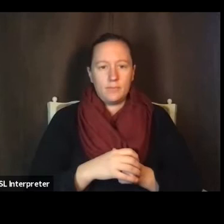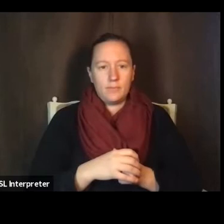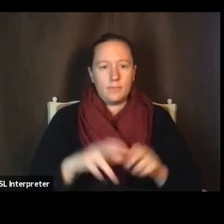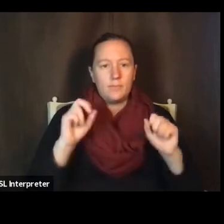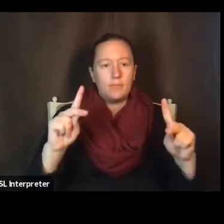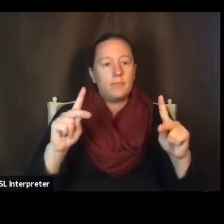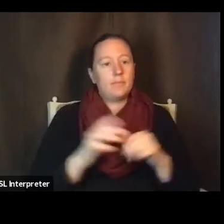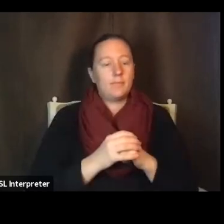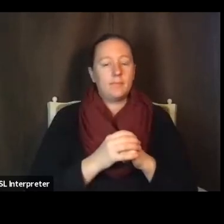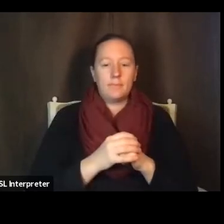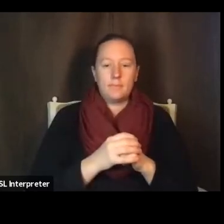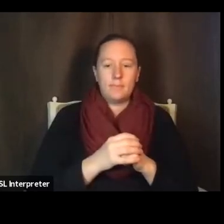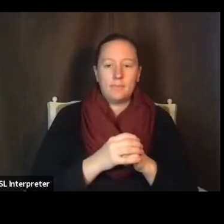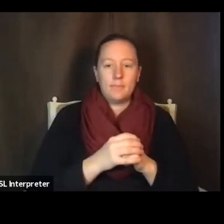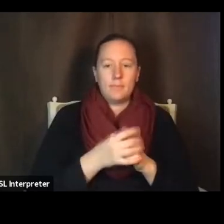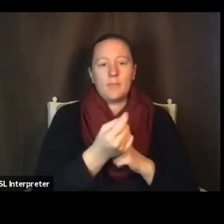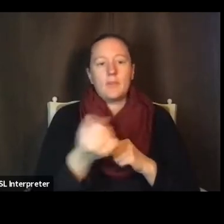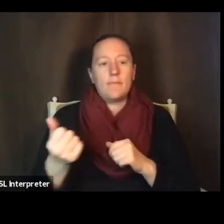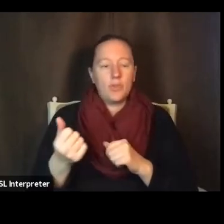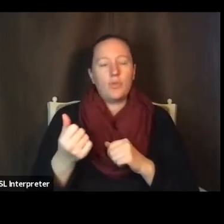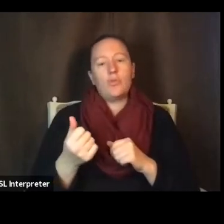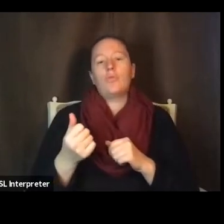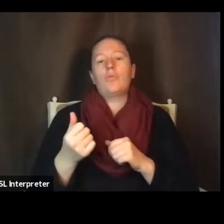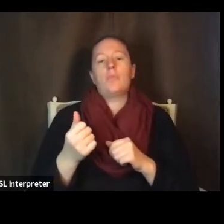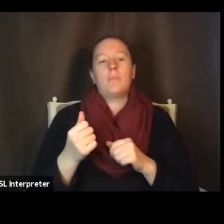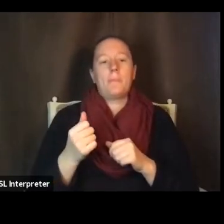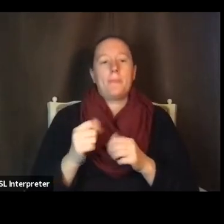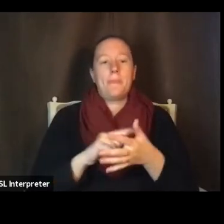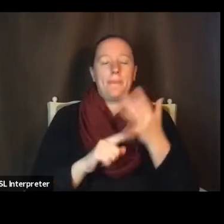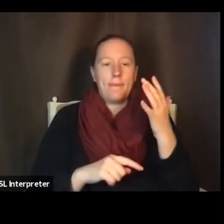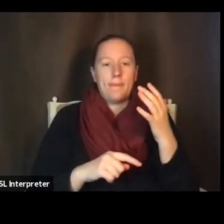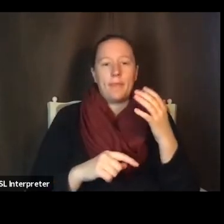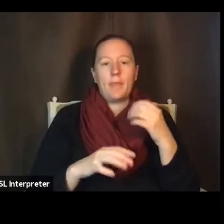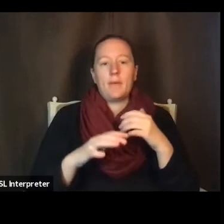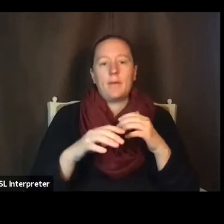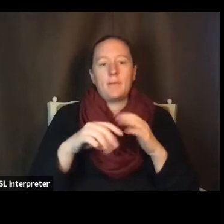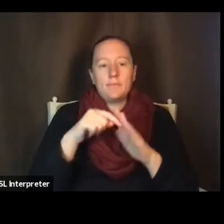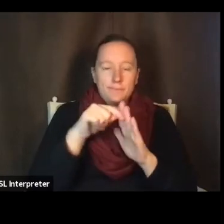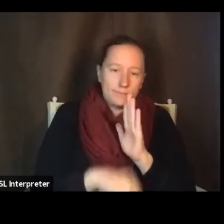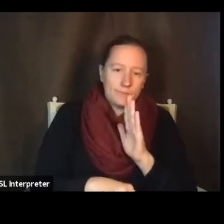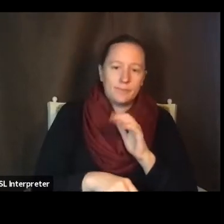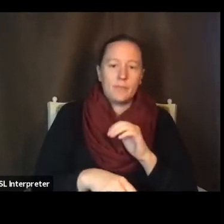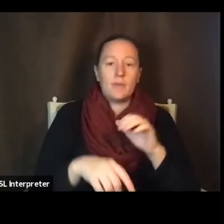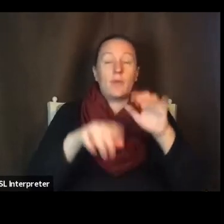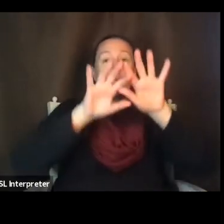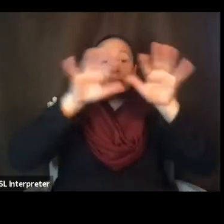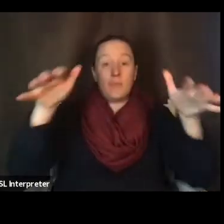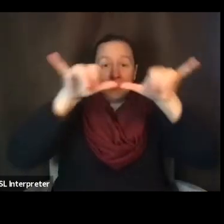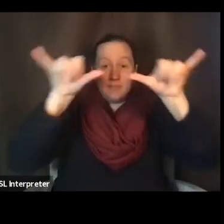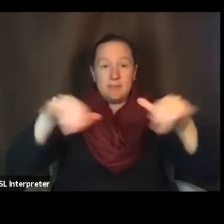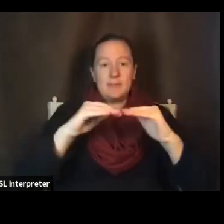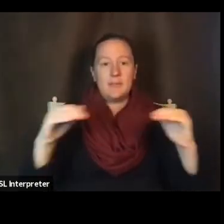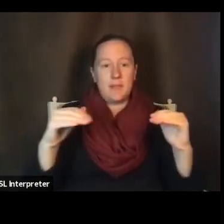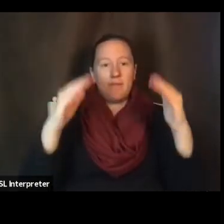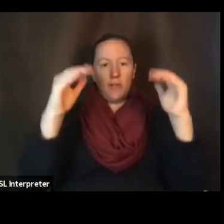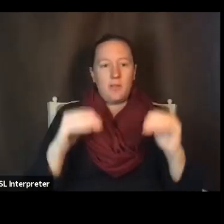Okay, so a couple of other that gets down to a little bit more of a weedy level from that system level of care